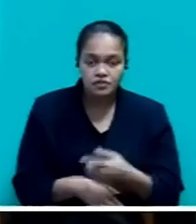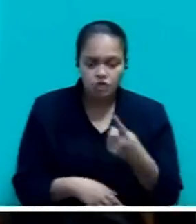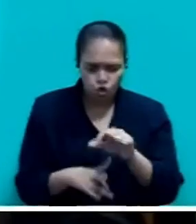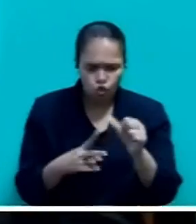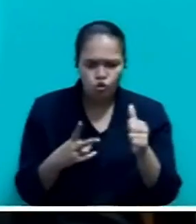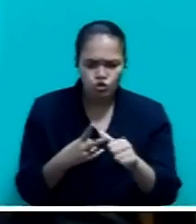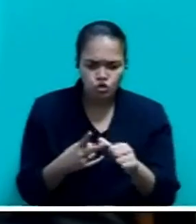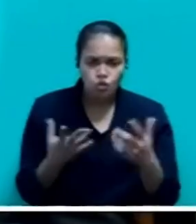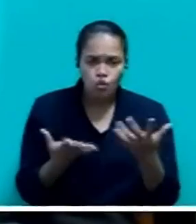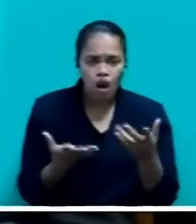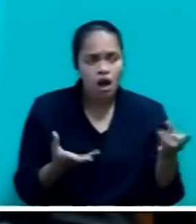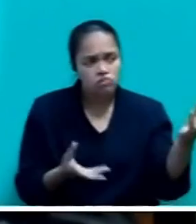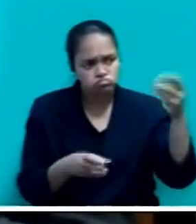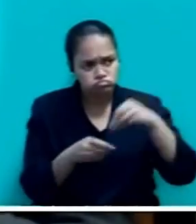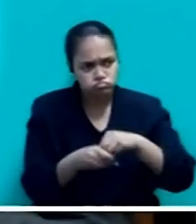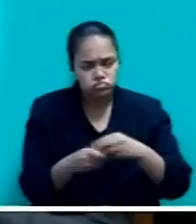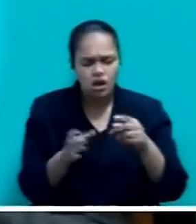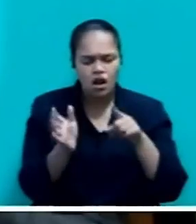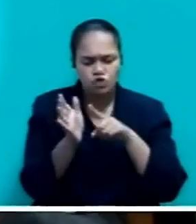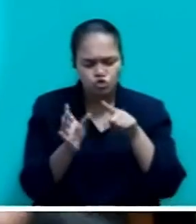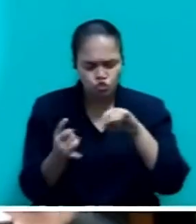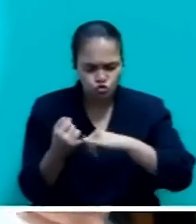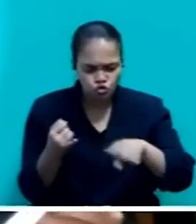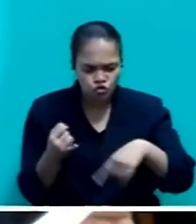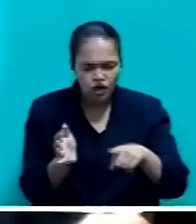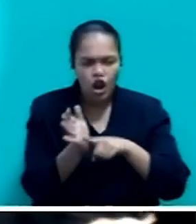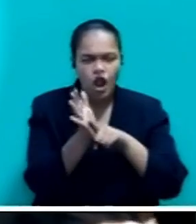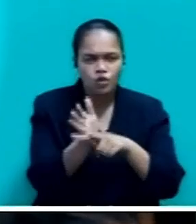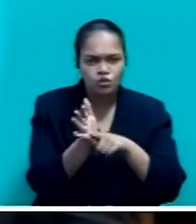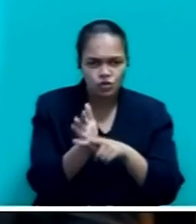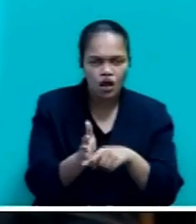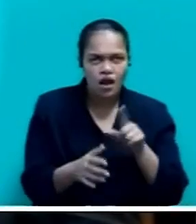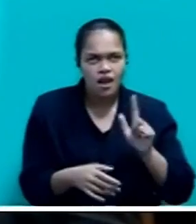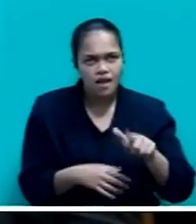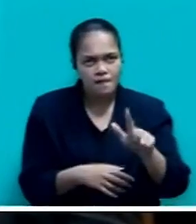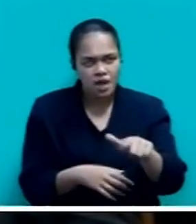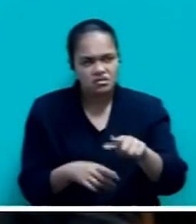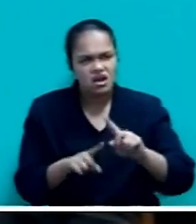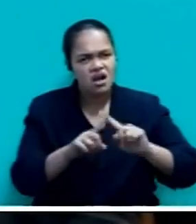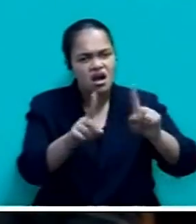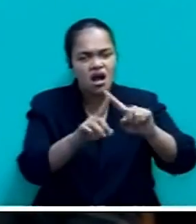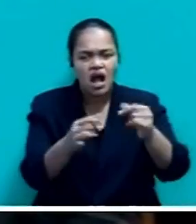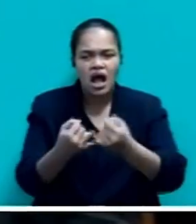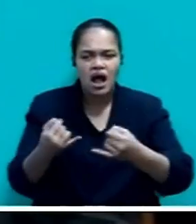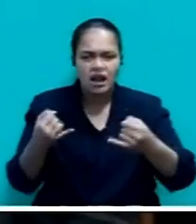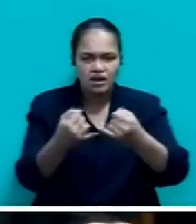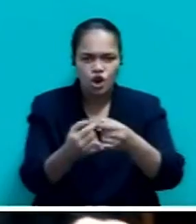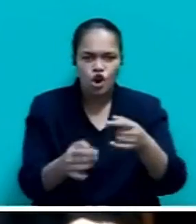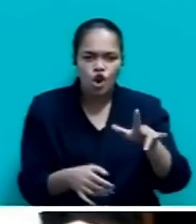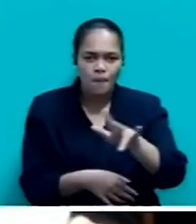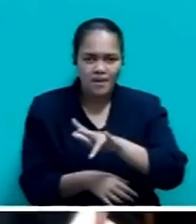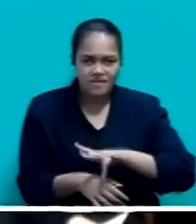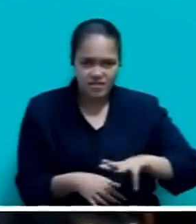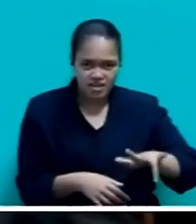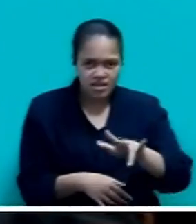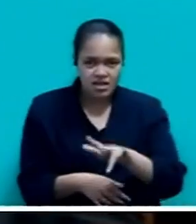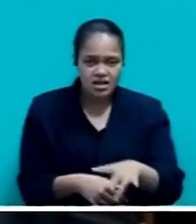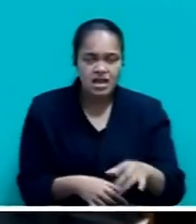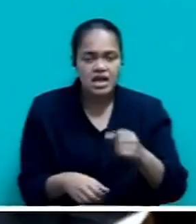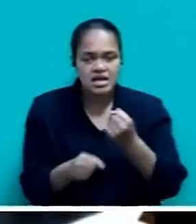Suva, Lambasa, Lautok, Nandi, and Outer Islands, including Lomaiviti, Ngau, Batiki, and Nairai.